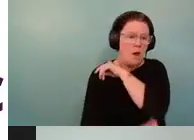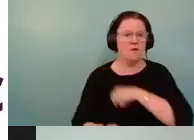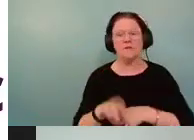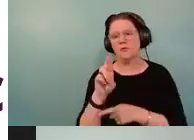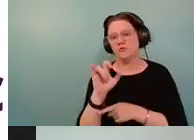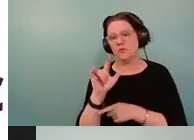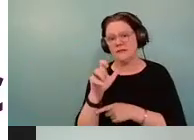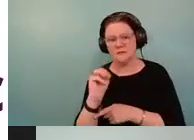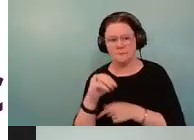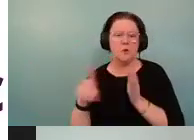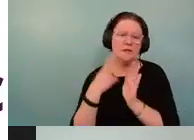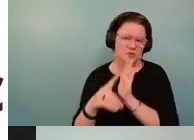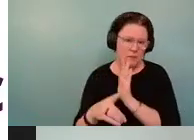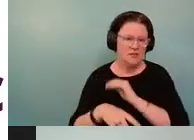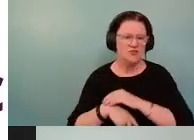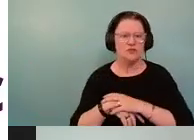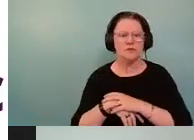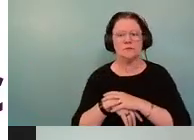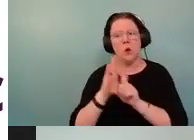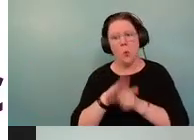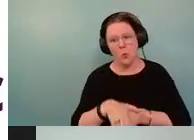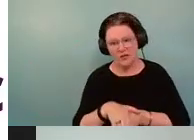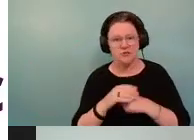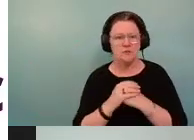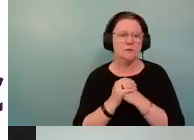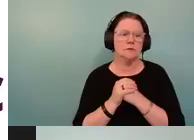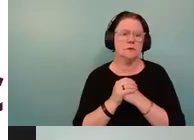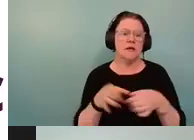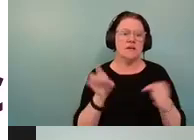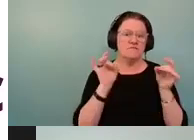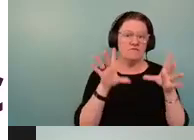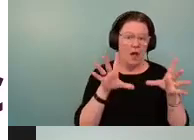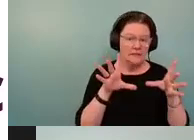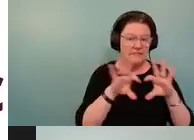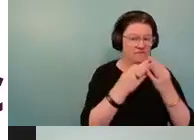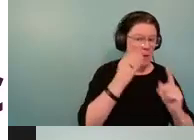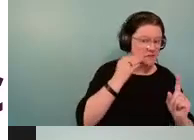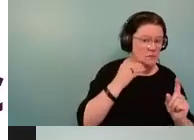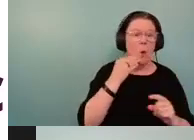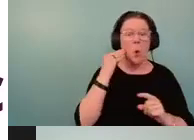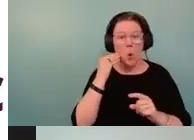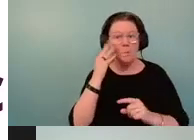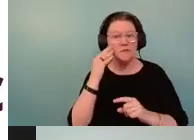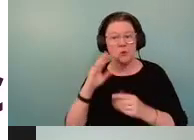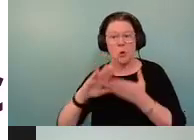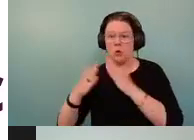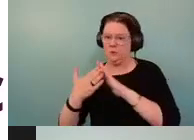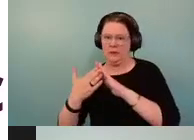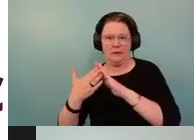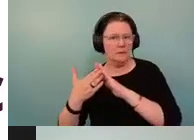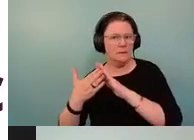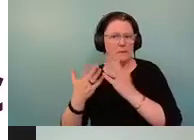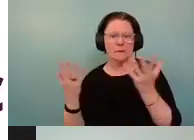racism, discrimination, oppression, violence in a family, home, or community, and so much more,